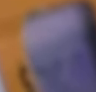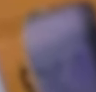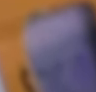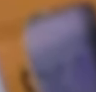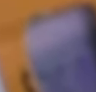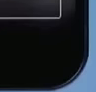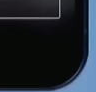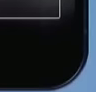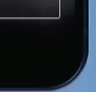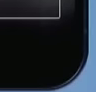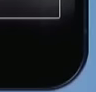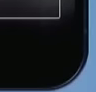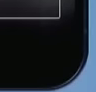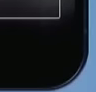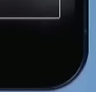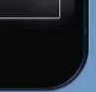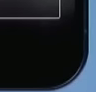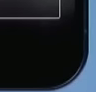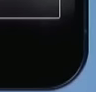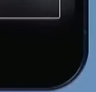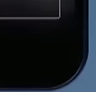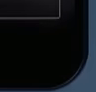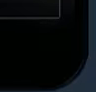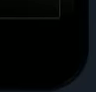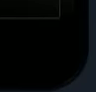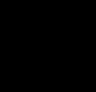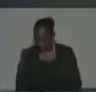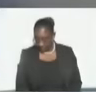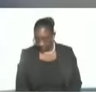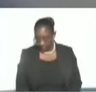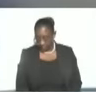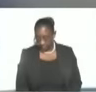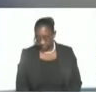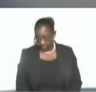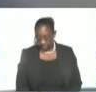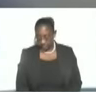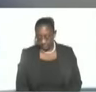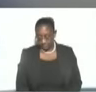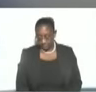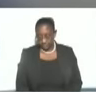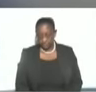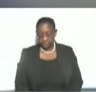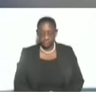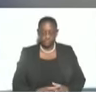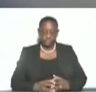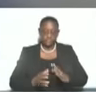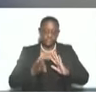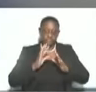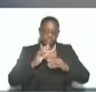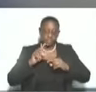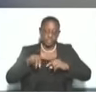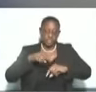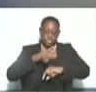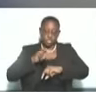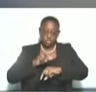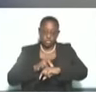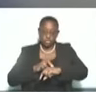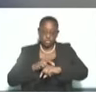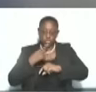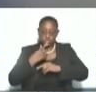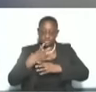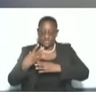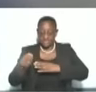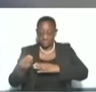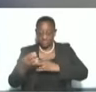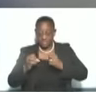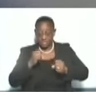Focal Smart Pass now and fuel up faster today. To retain nurses who for years have been leaving the country for better